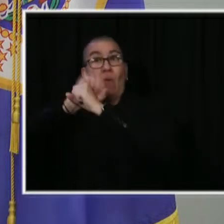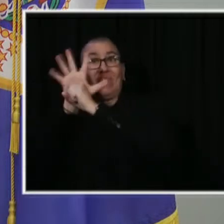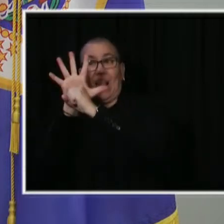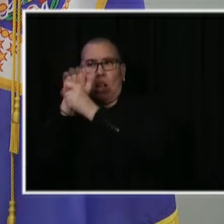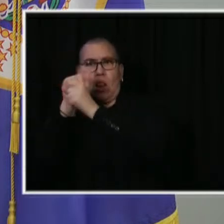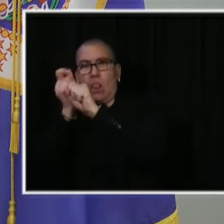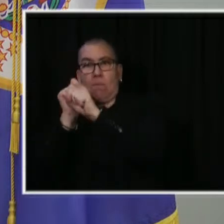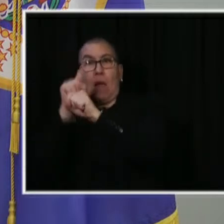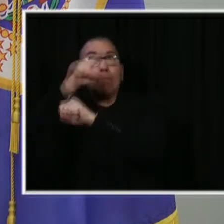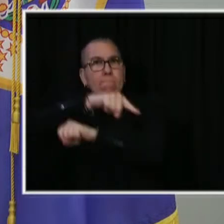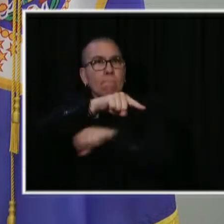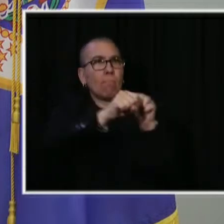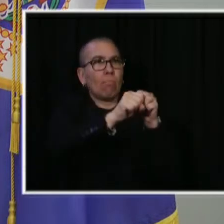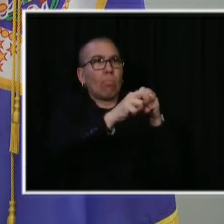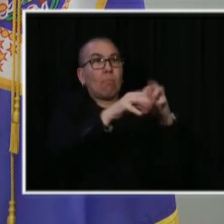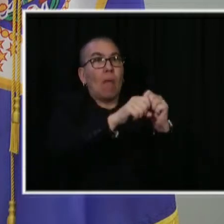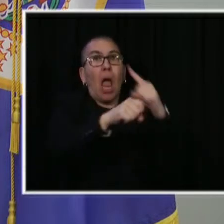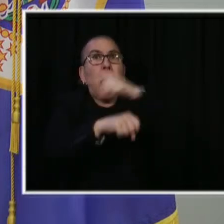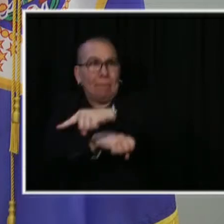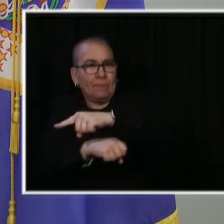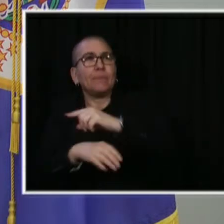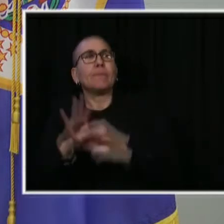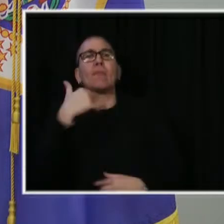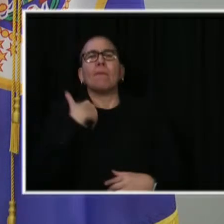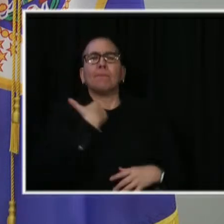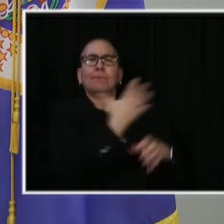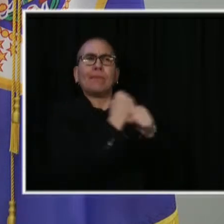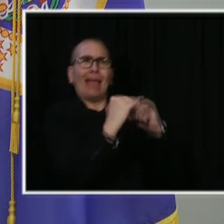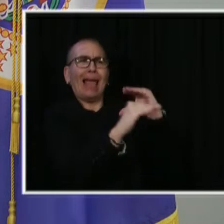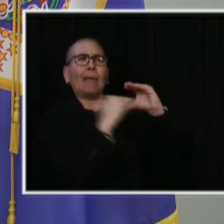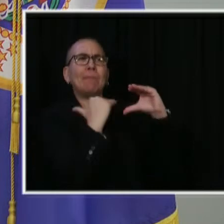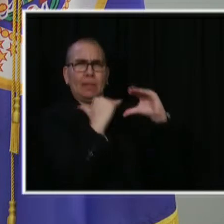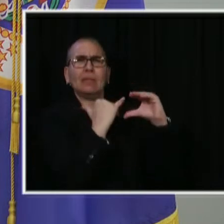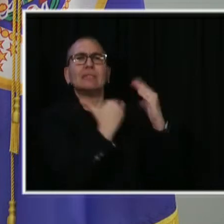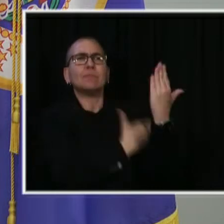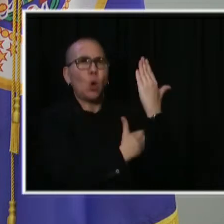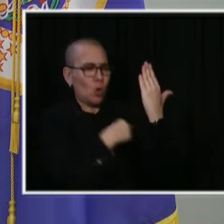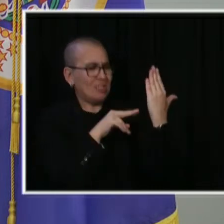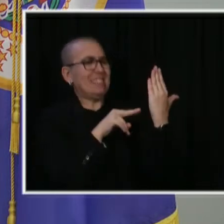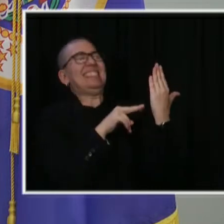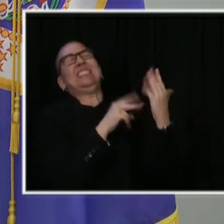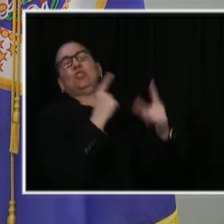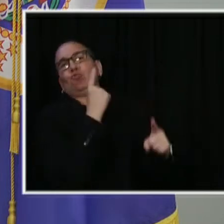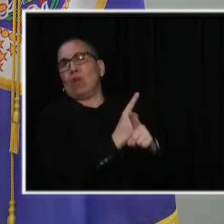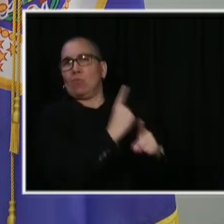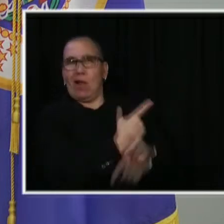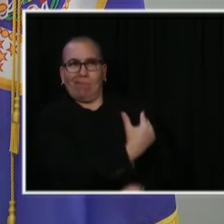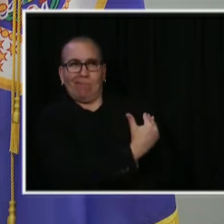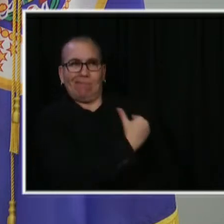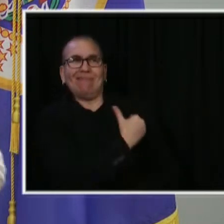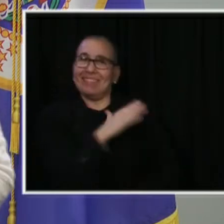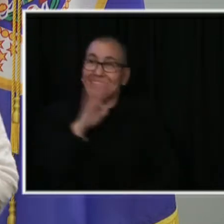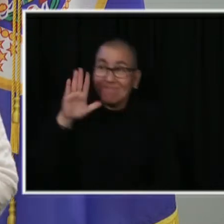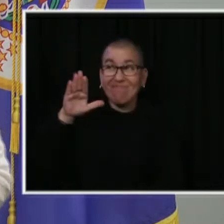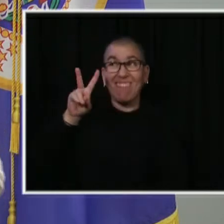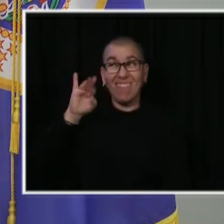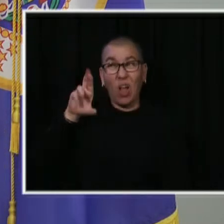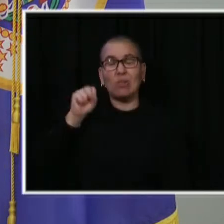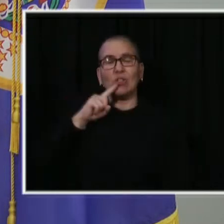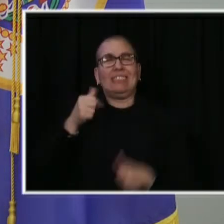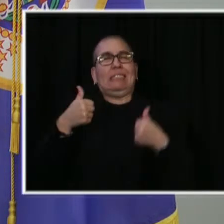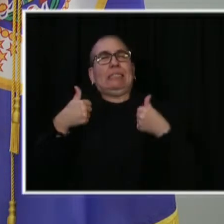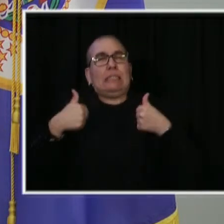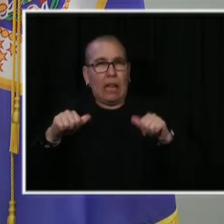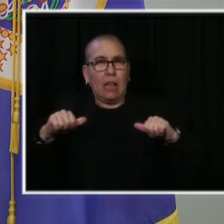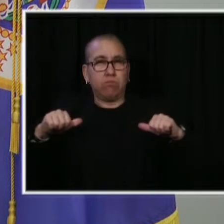last weeks are a reminder that the progress we've made here in Minnesota, the security that we are beginning to feel